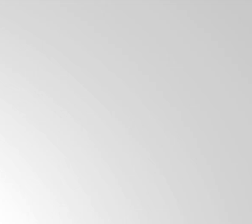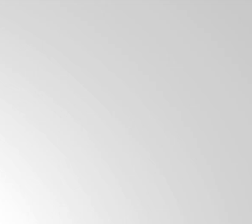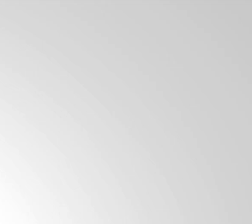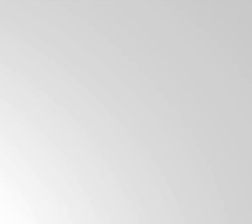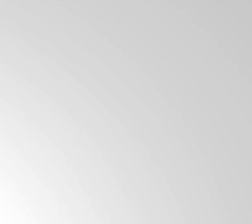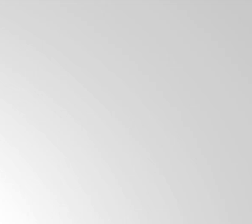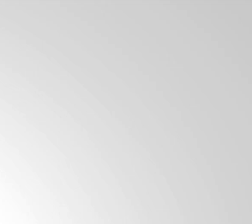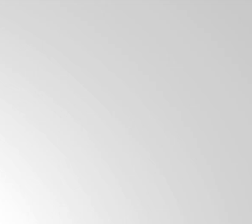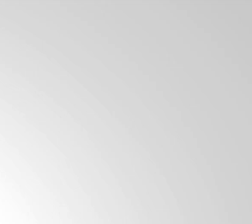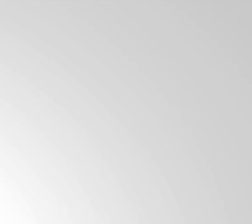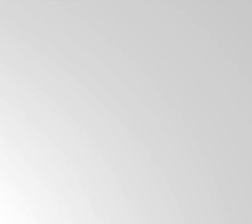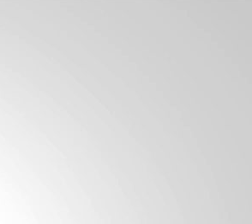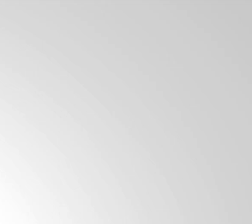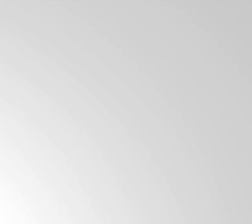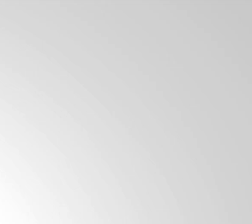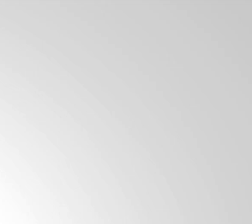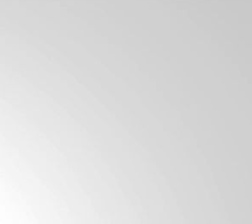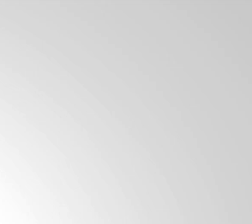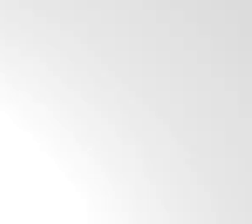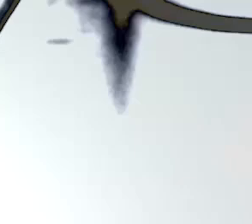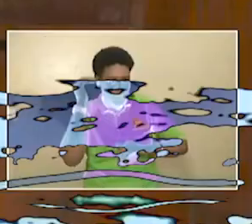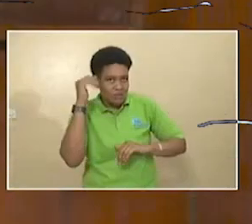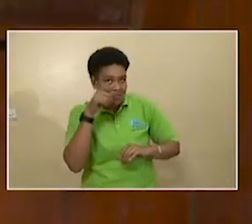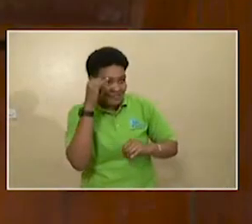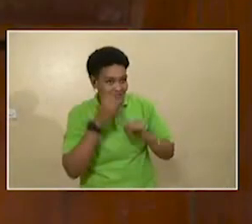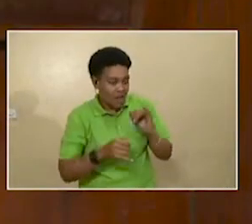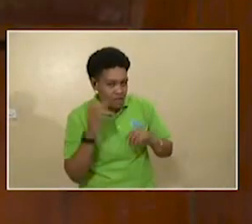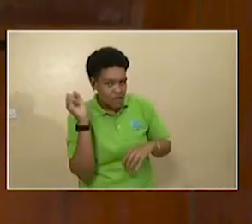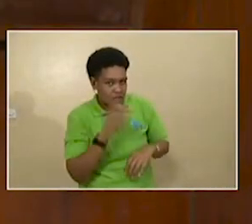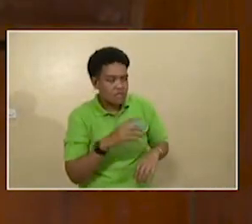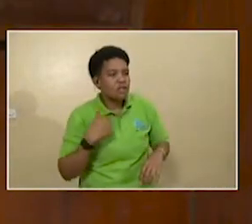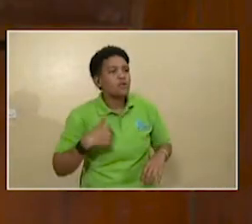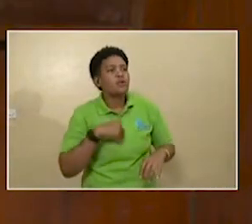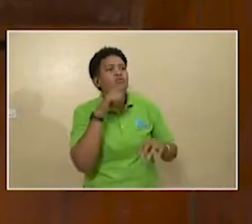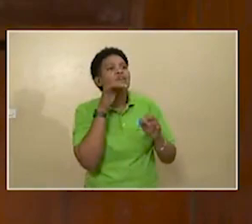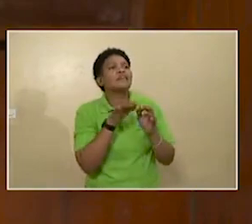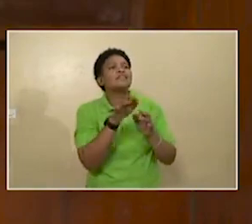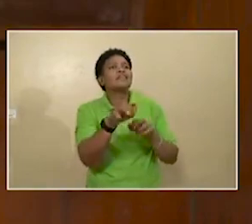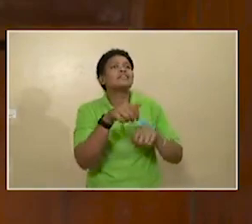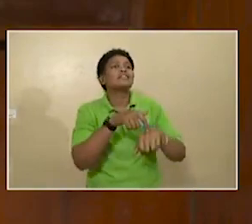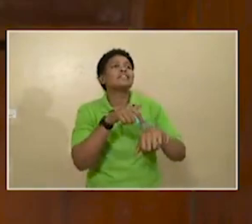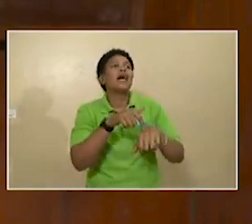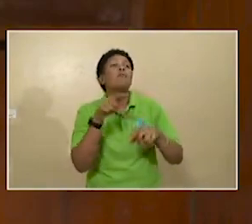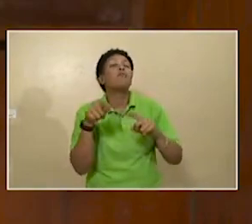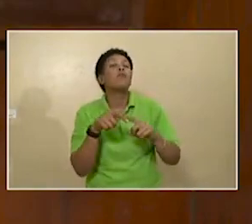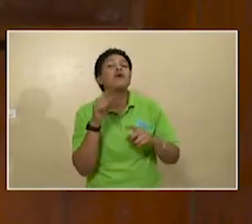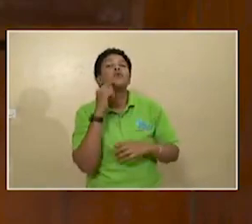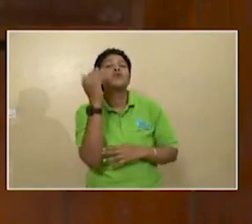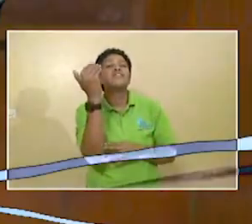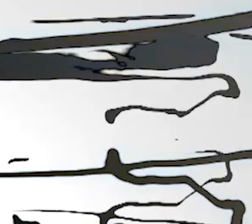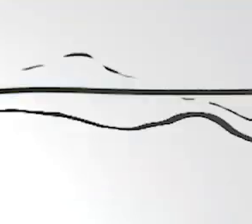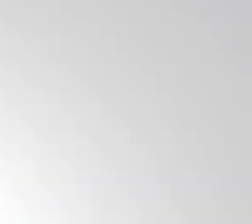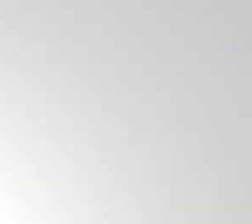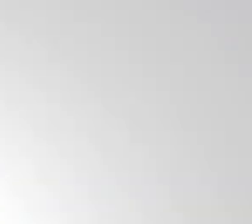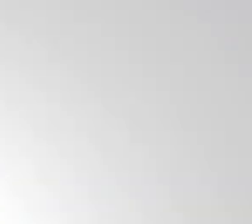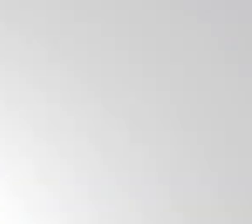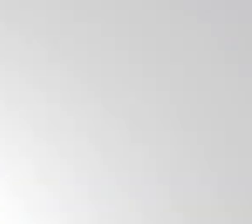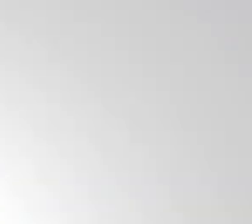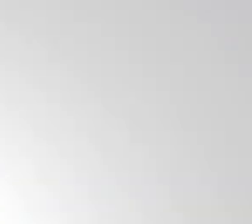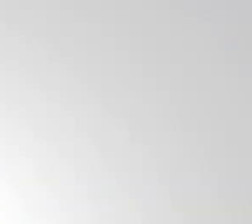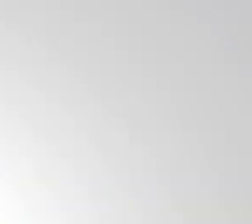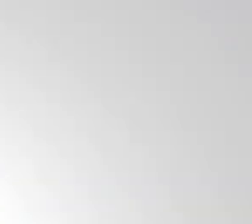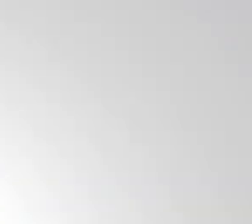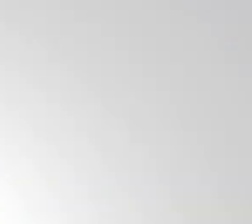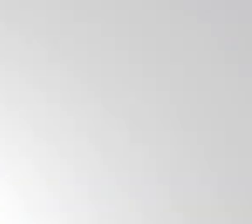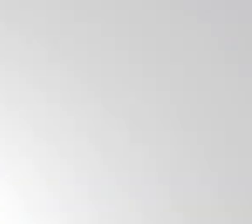at japarlament.gov.jm. We have extended the time to the 15th of February. Join the